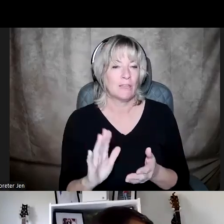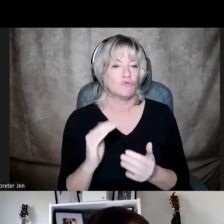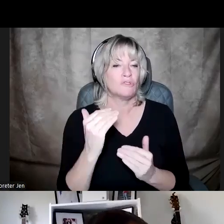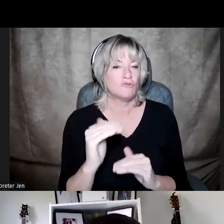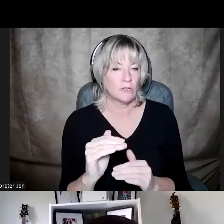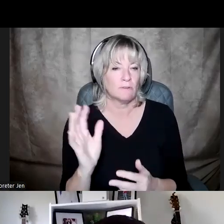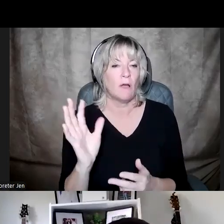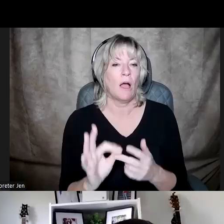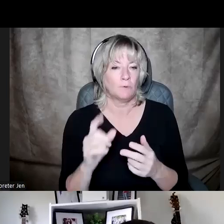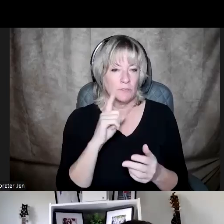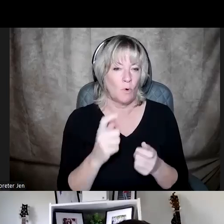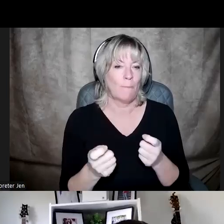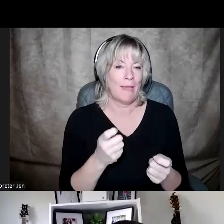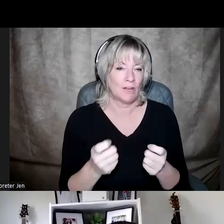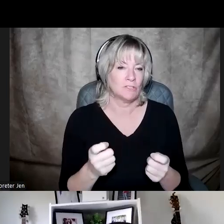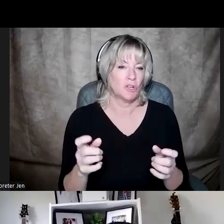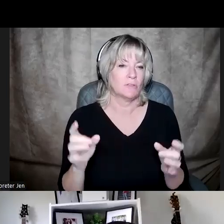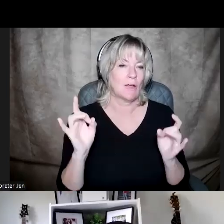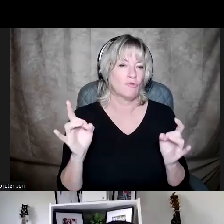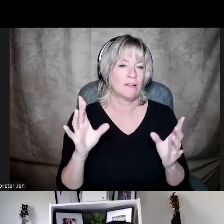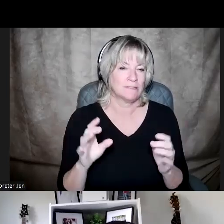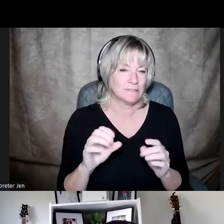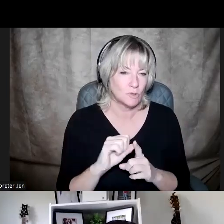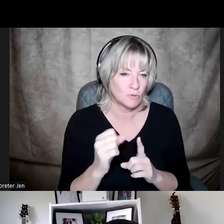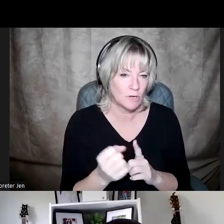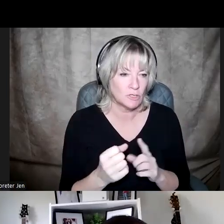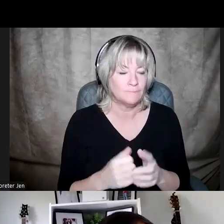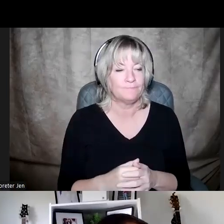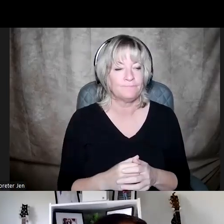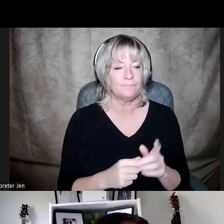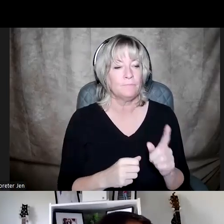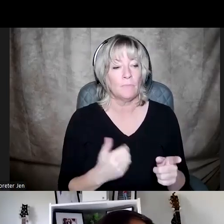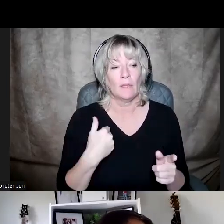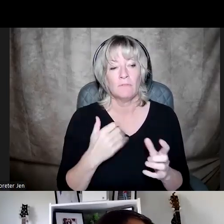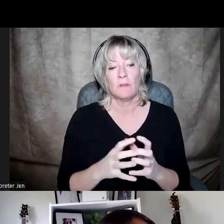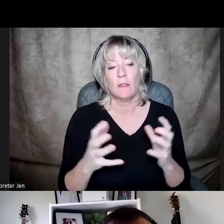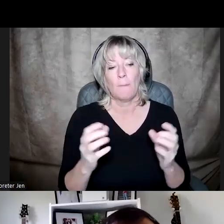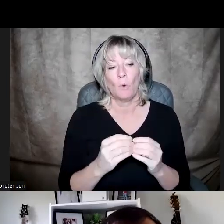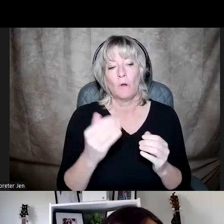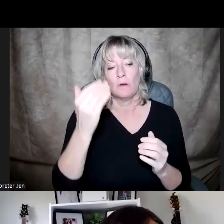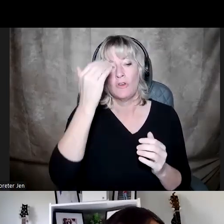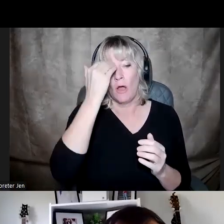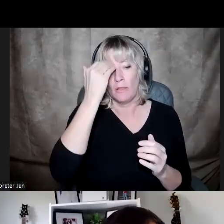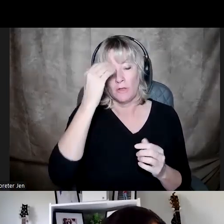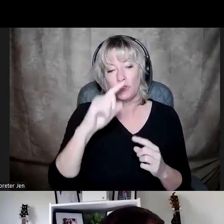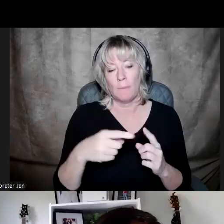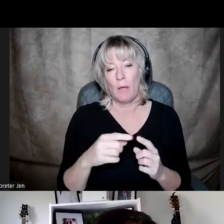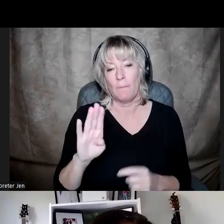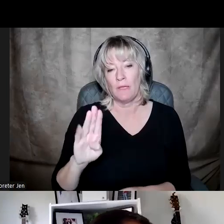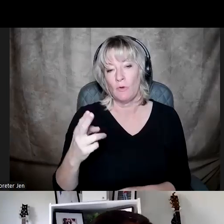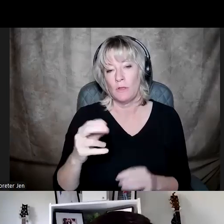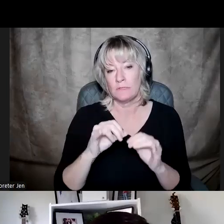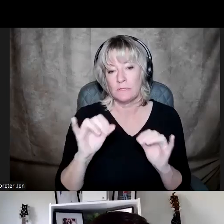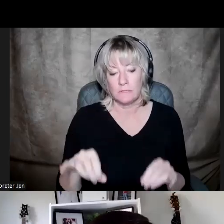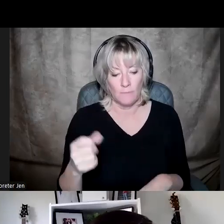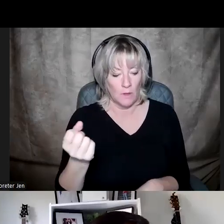in managing crisis situations. Others talked about having much more knowledge around the behavioral health system. So understanding